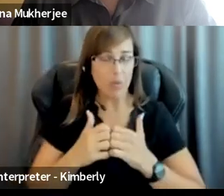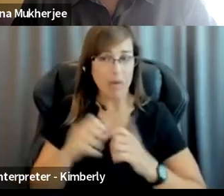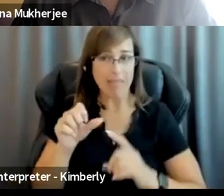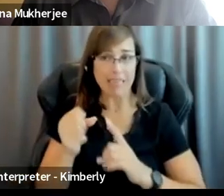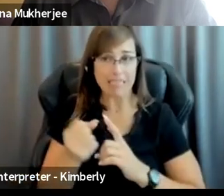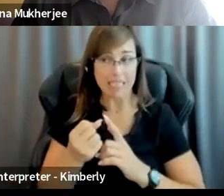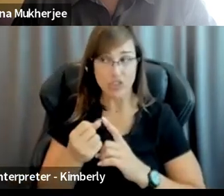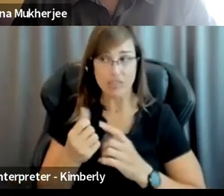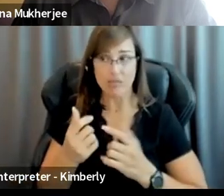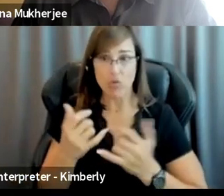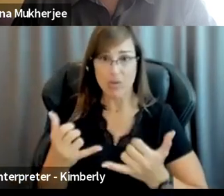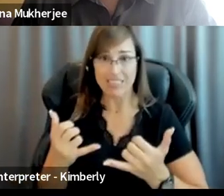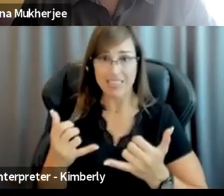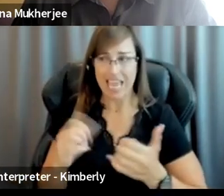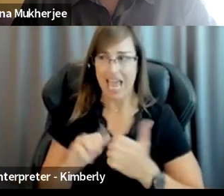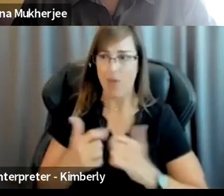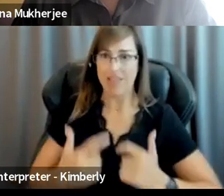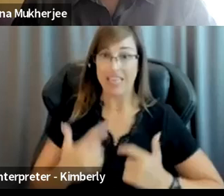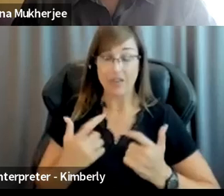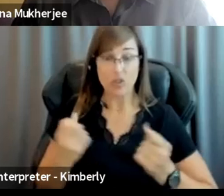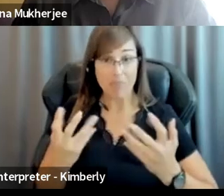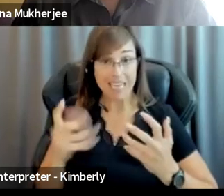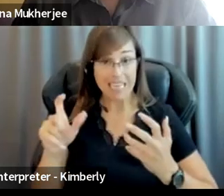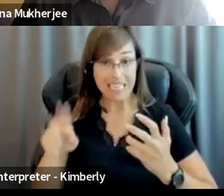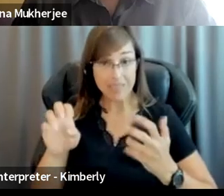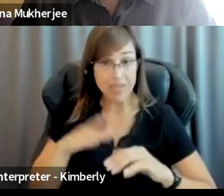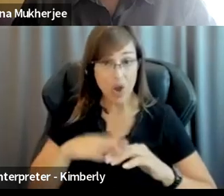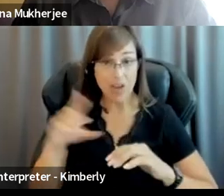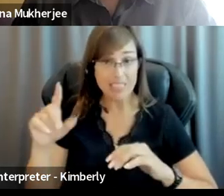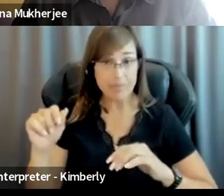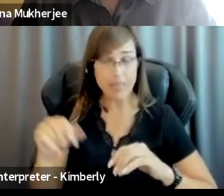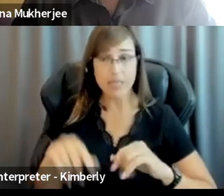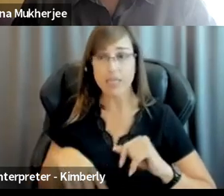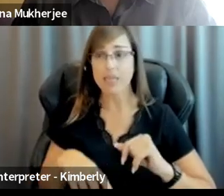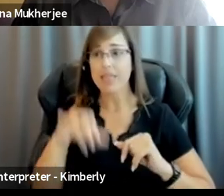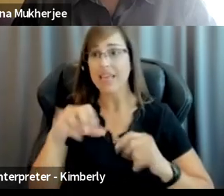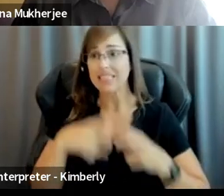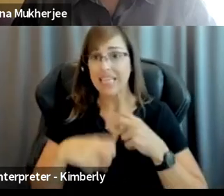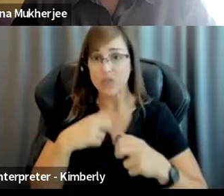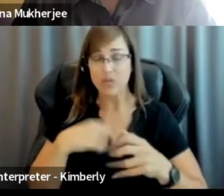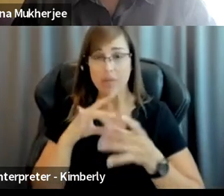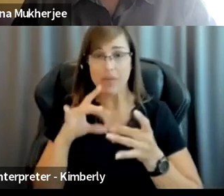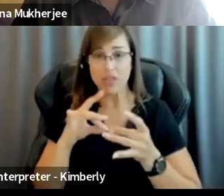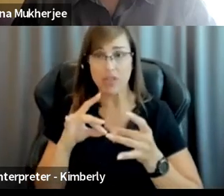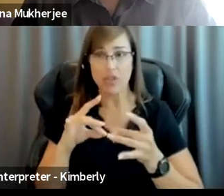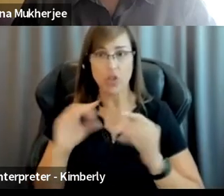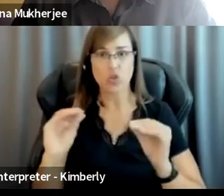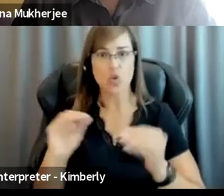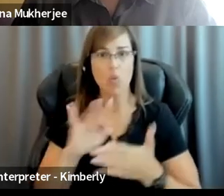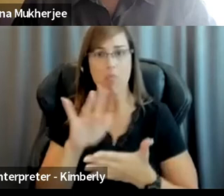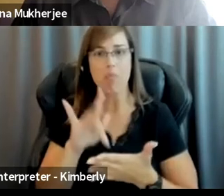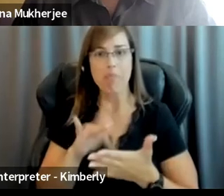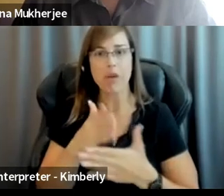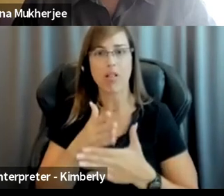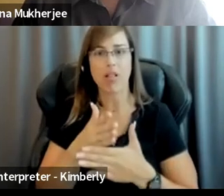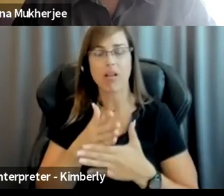are living. Are many people needing to be on disability? There's that issue I mentioned where there is like no middle ground